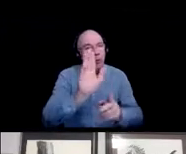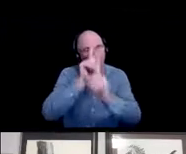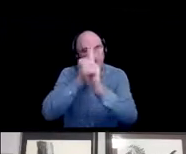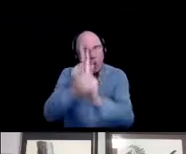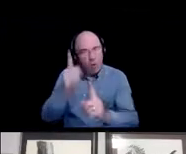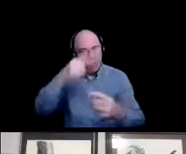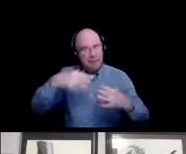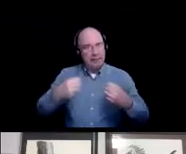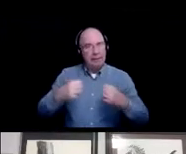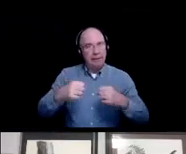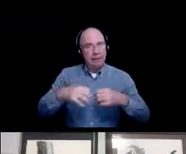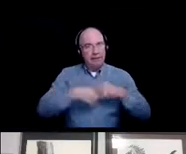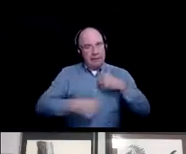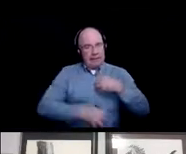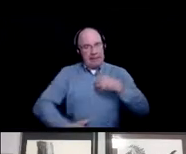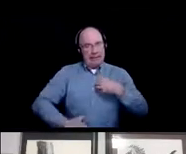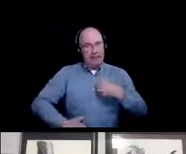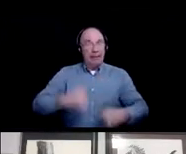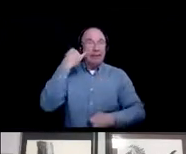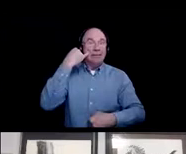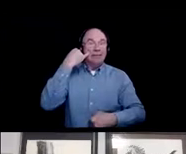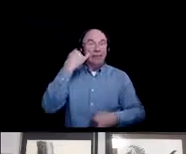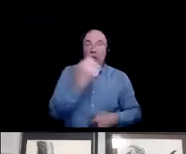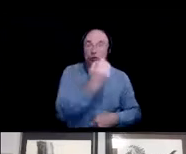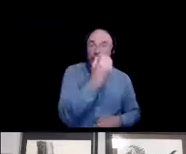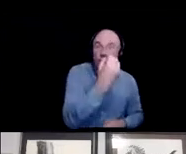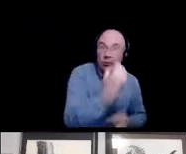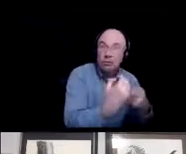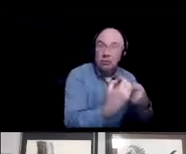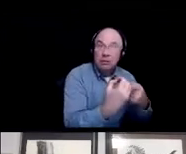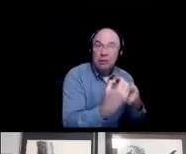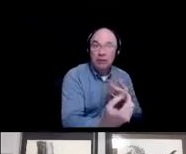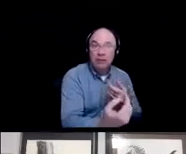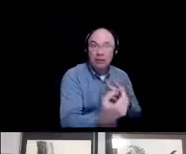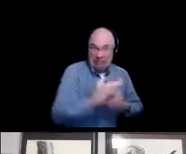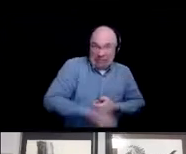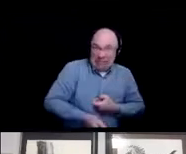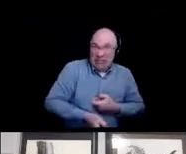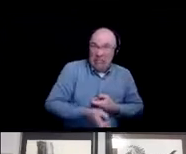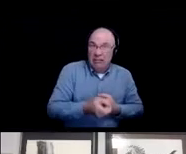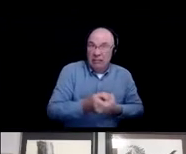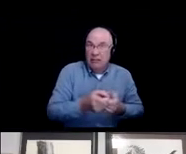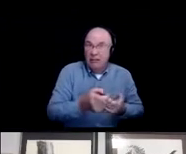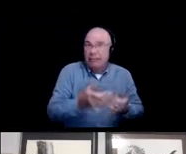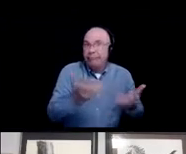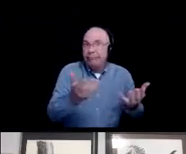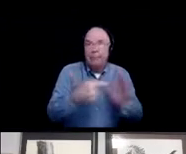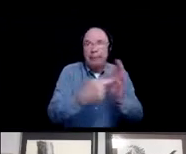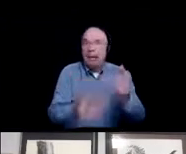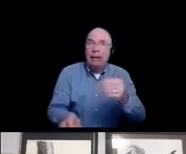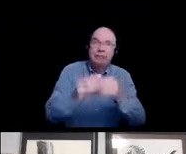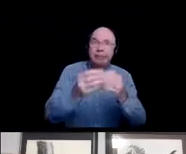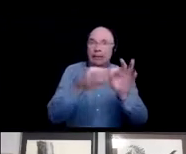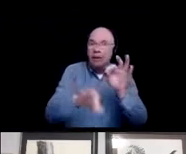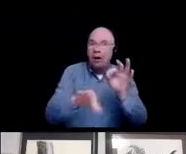the gut, because if your food is, if you add on to that, a lot of simple carbohydrates and